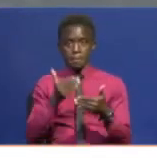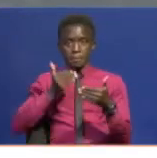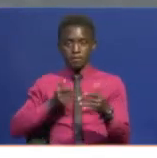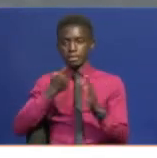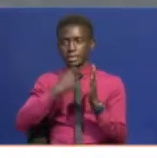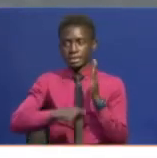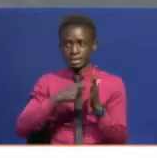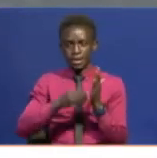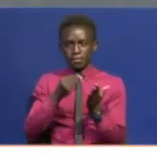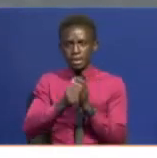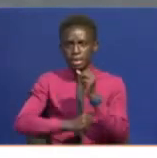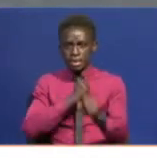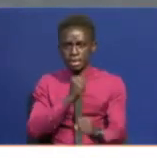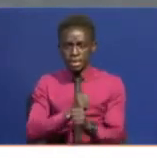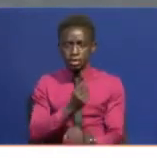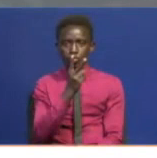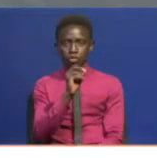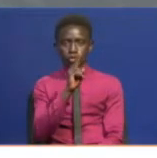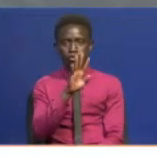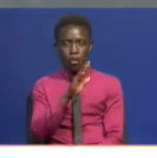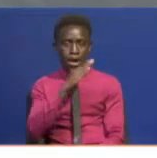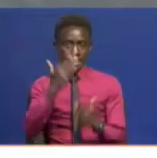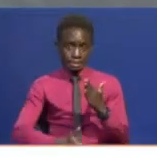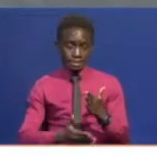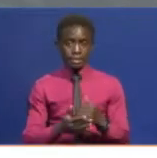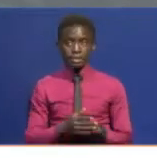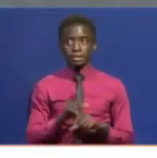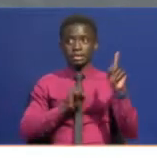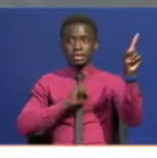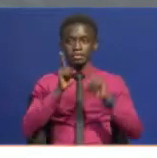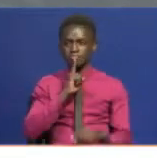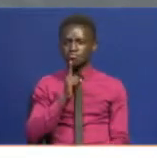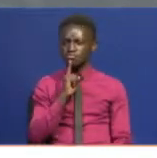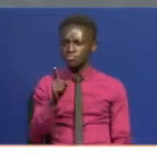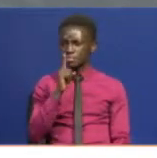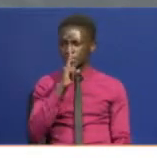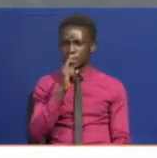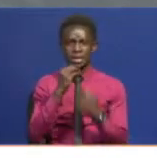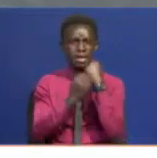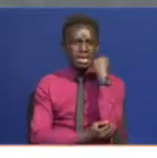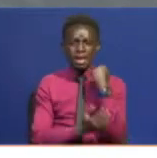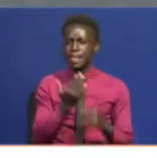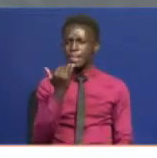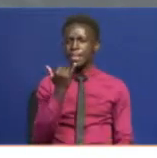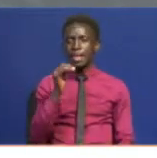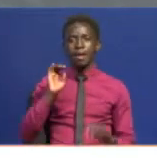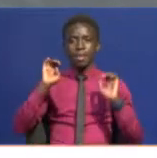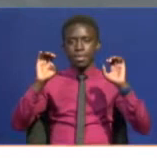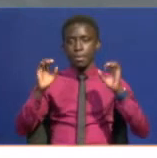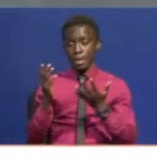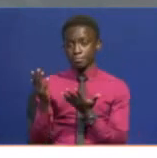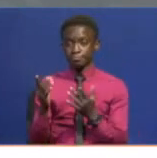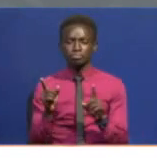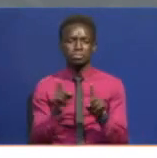March 2024. The telco says earnings were dragged by poor business in its Ethiopian subsidiary. Profit